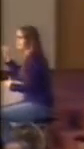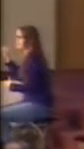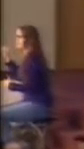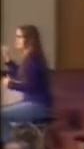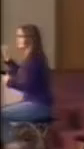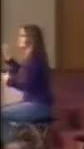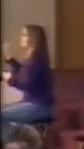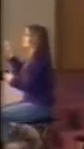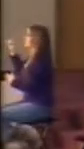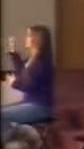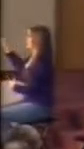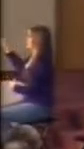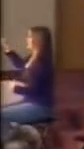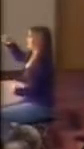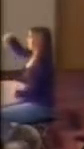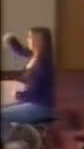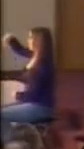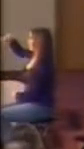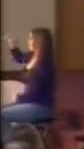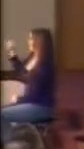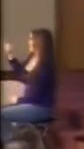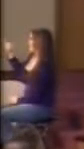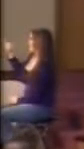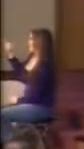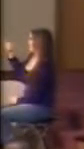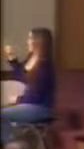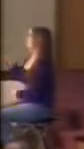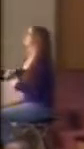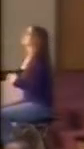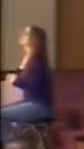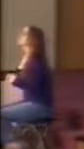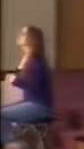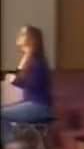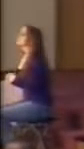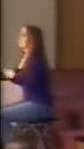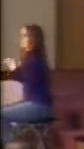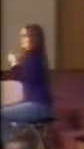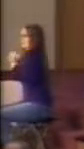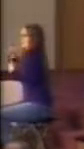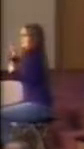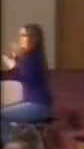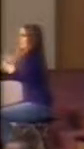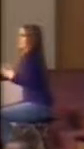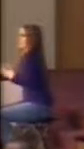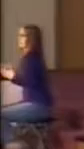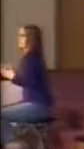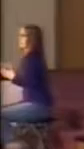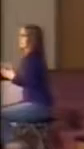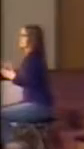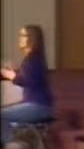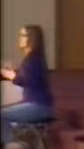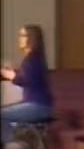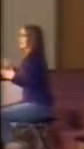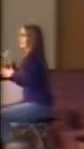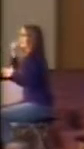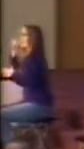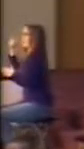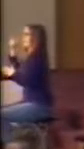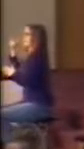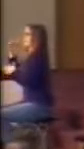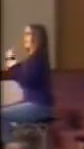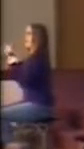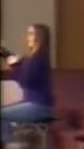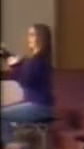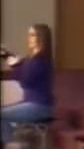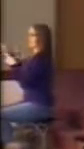letters were G, P, and C. And this young farmer took those to be a calling from God that he was to